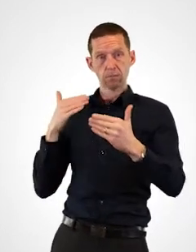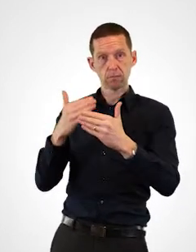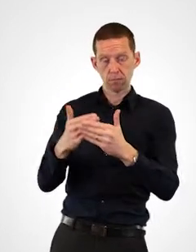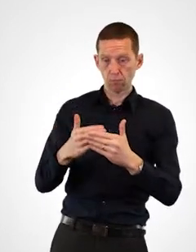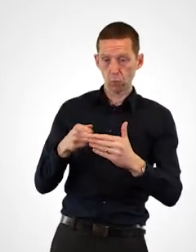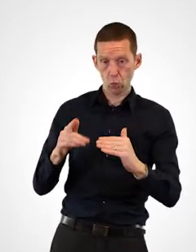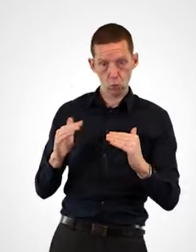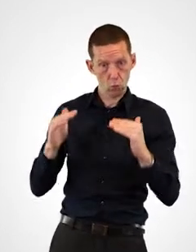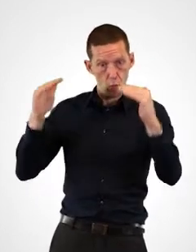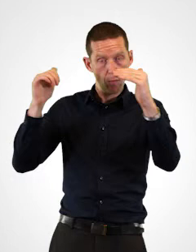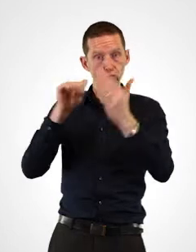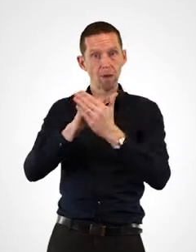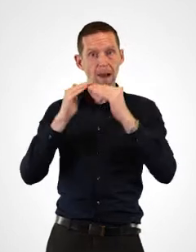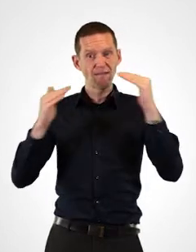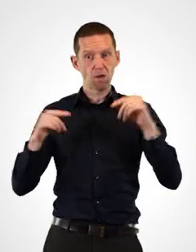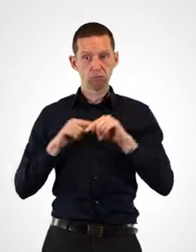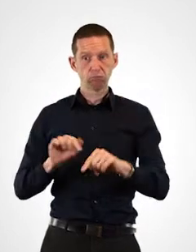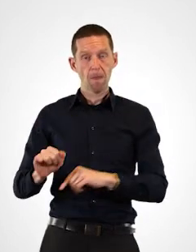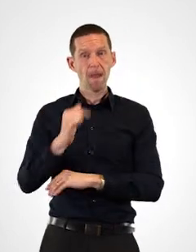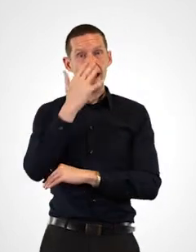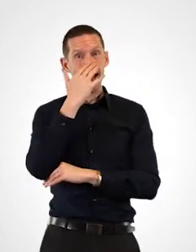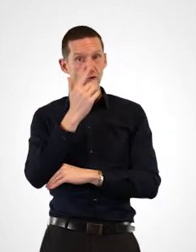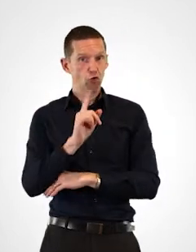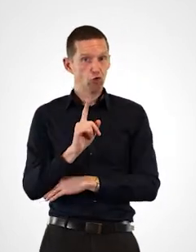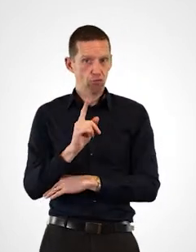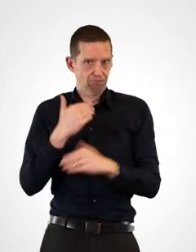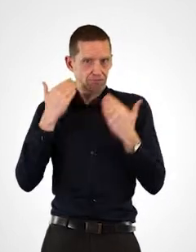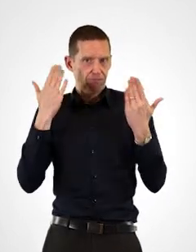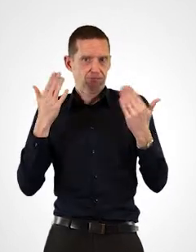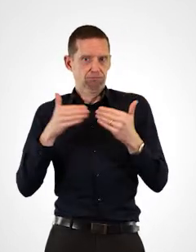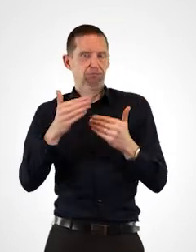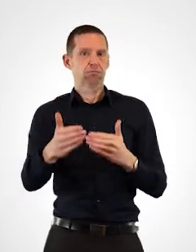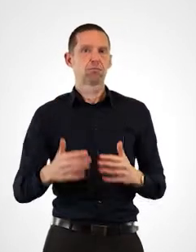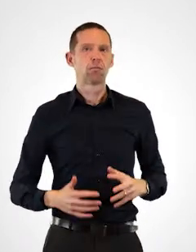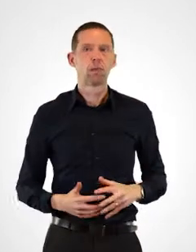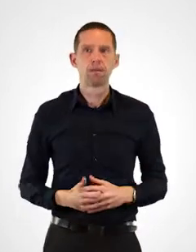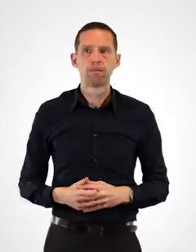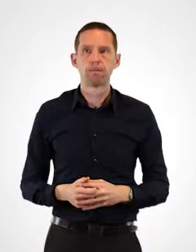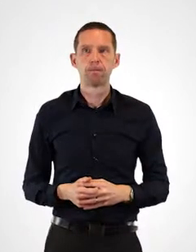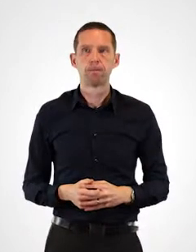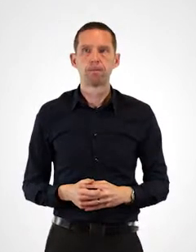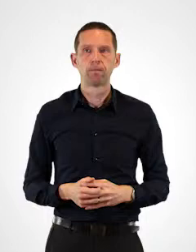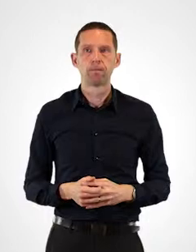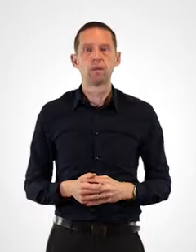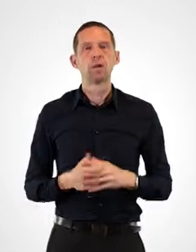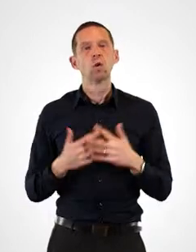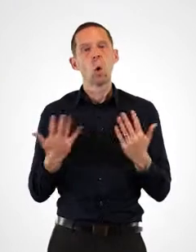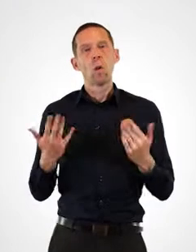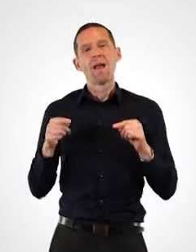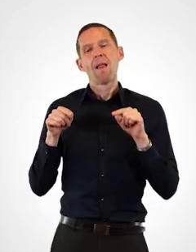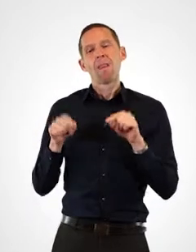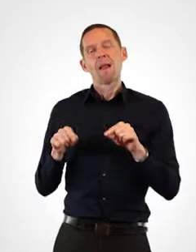kids to where they need to be in terms of age-appropriate outcomes at the end of the day. And so it's not forces us,